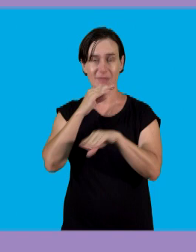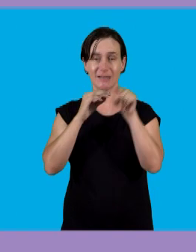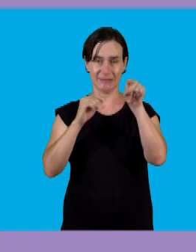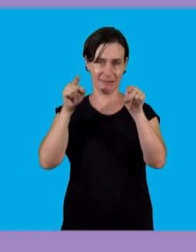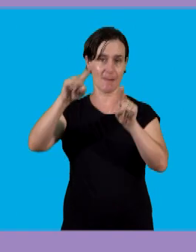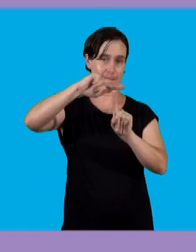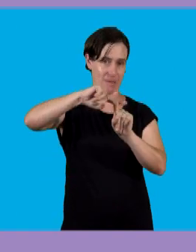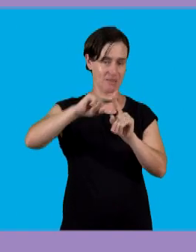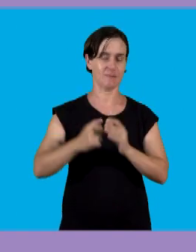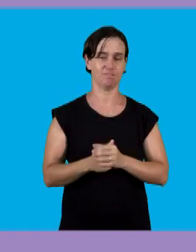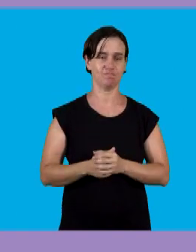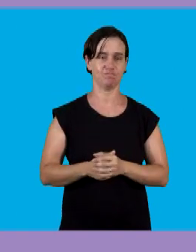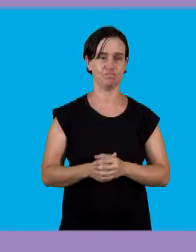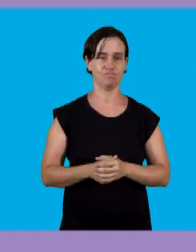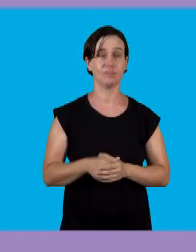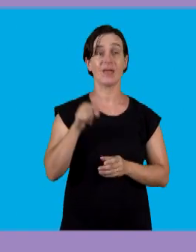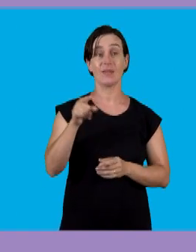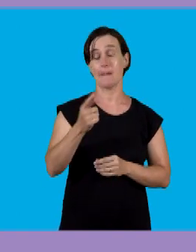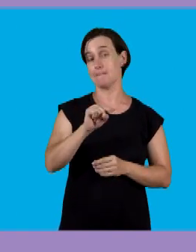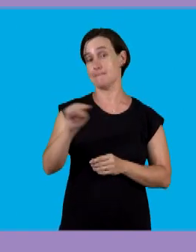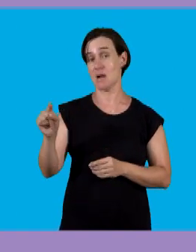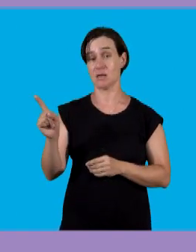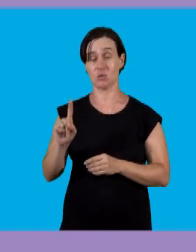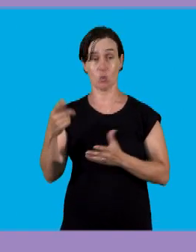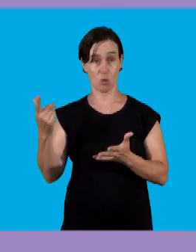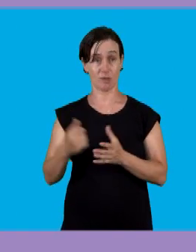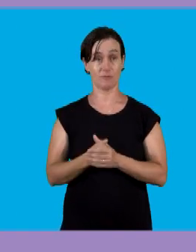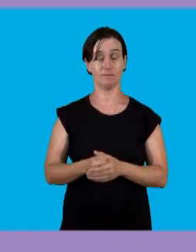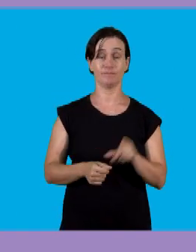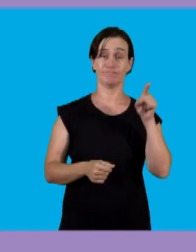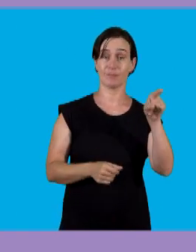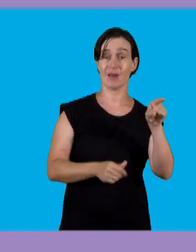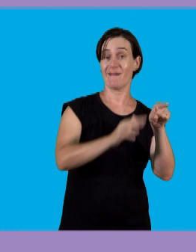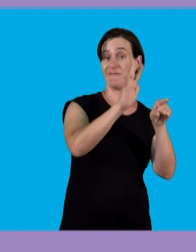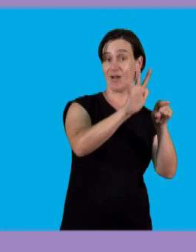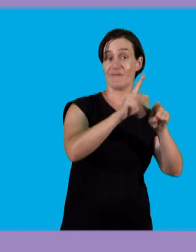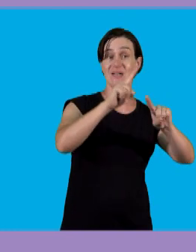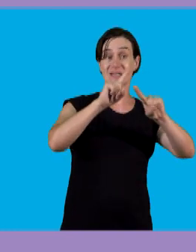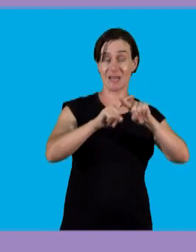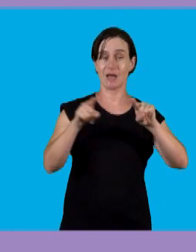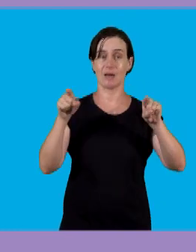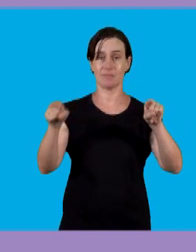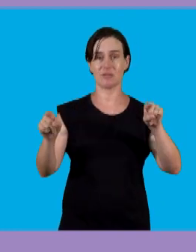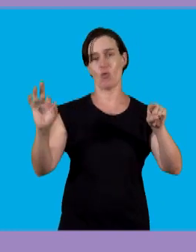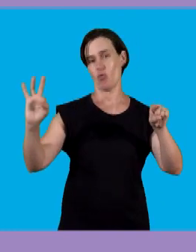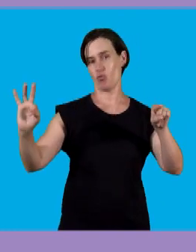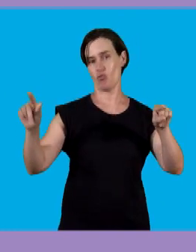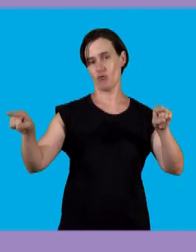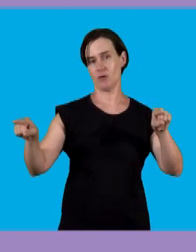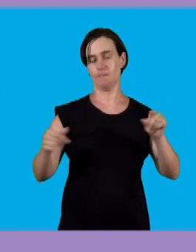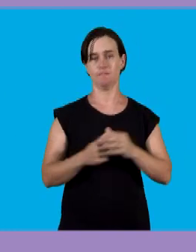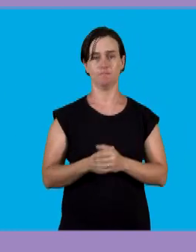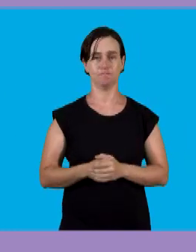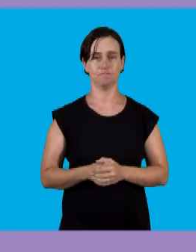exponents. Then we are subtracting in this binomial. We are going to multiply now the 5x squared